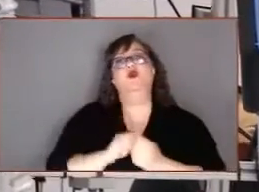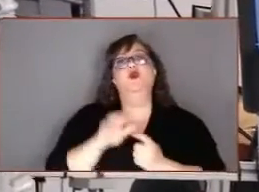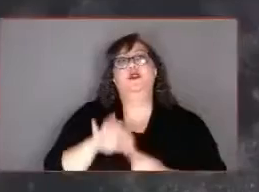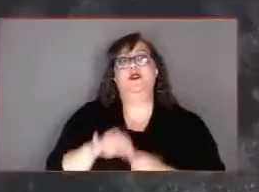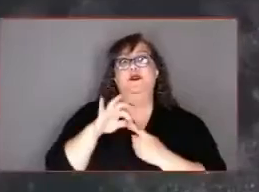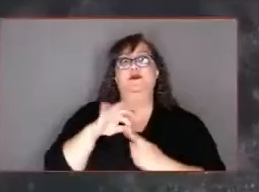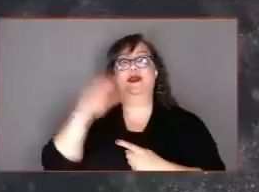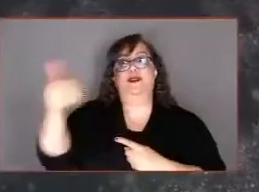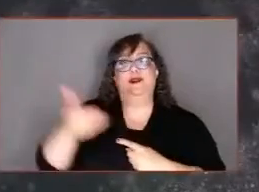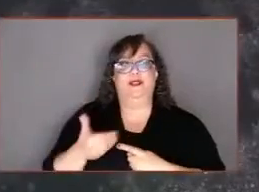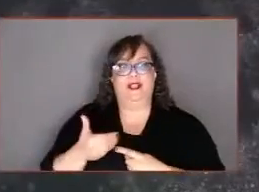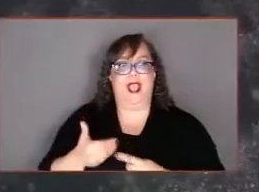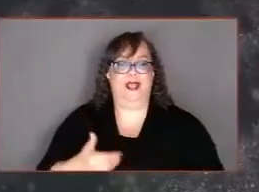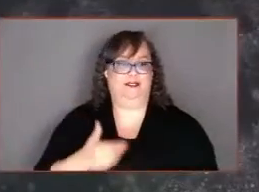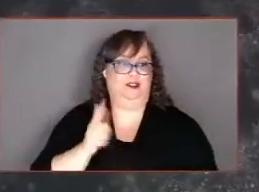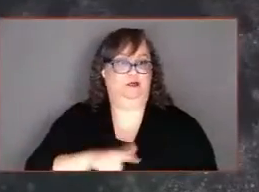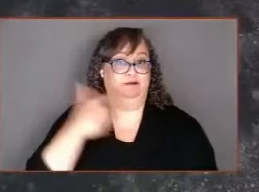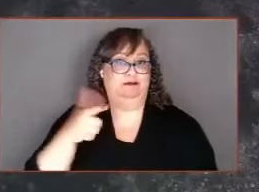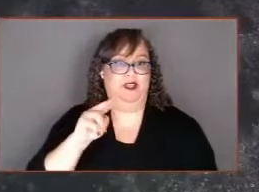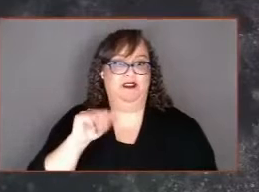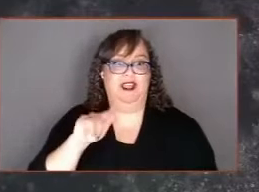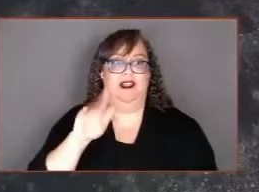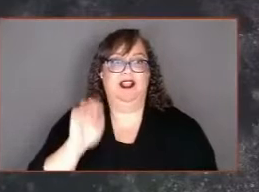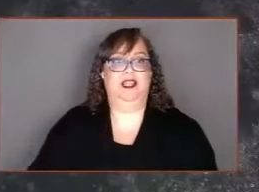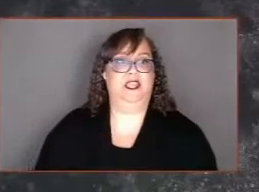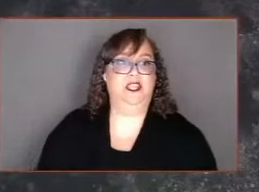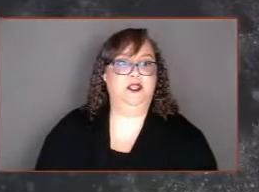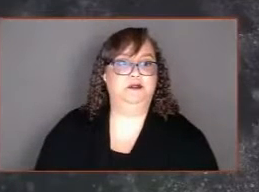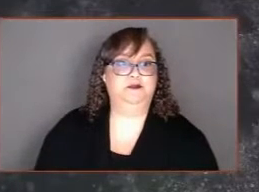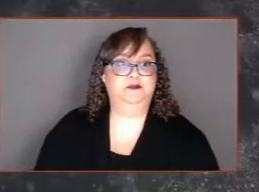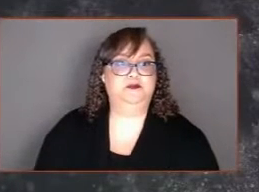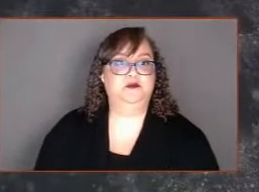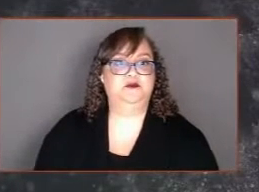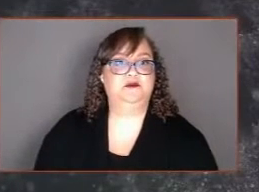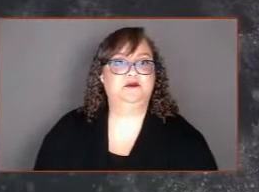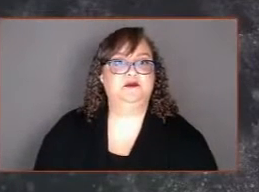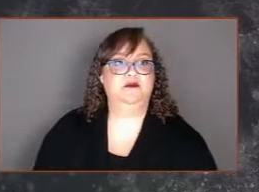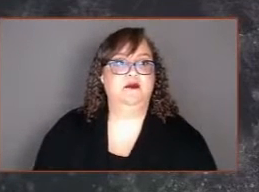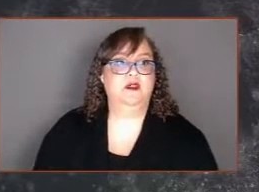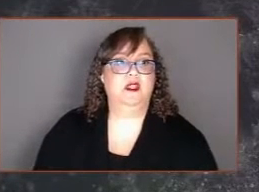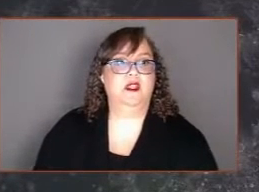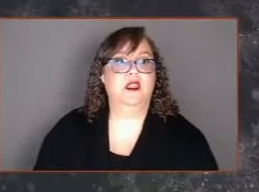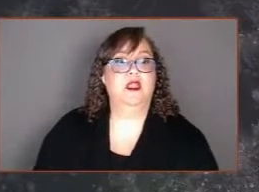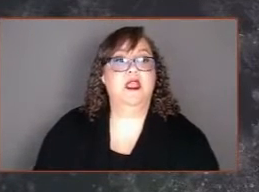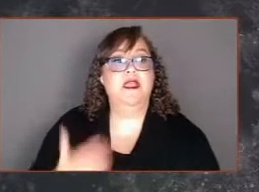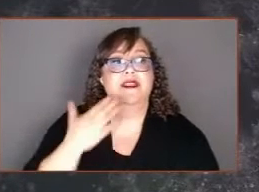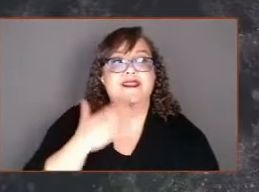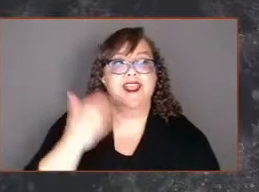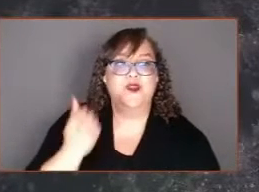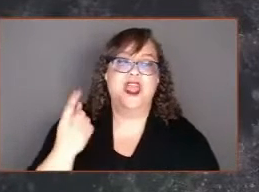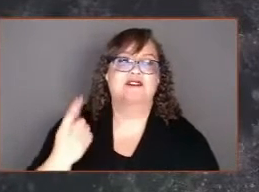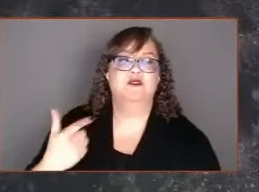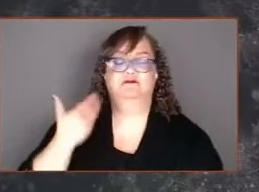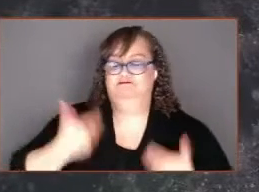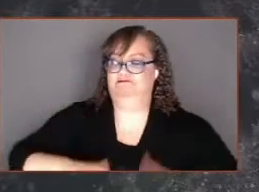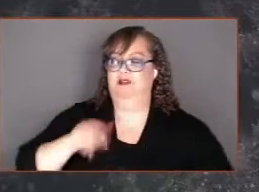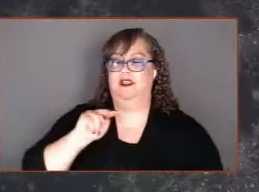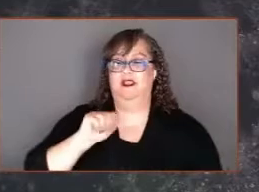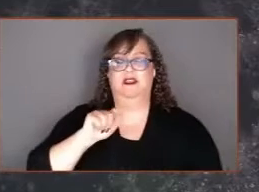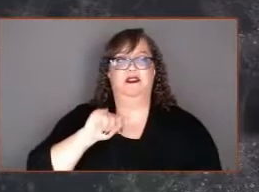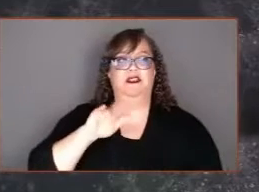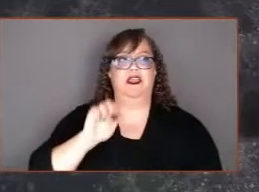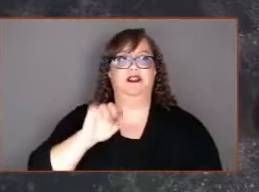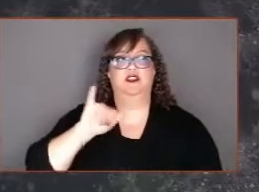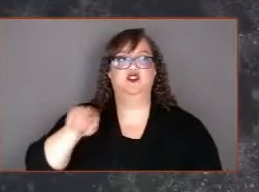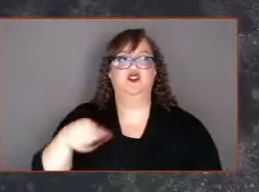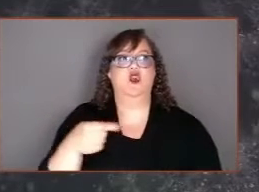you. Thanks, Molly. Hi, everyone. I'm Natalie Joseph, your co-host for today's Moon to Mars Ice and Prospecting Challenge,